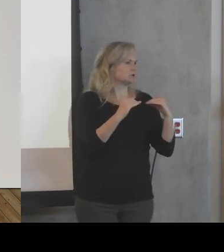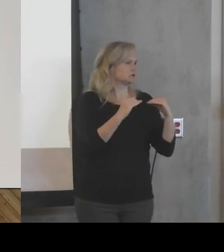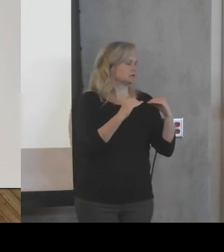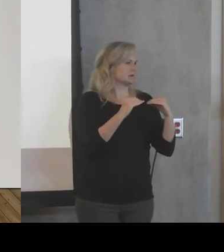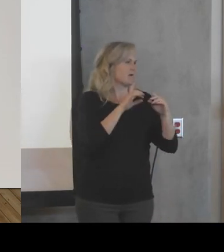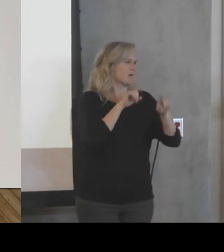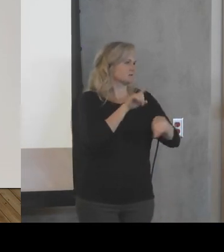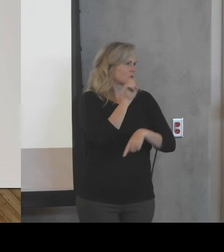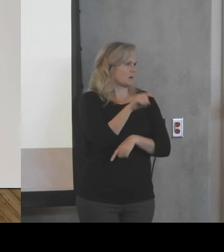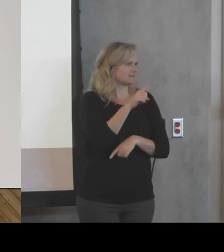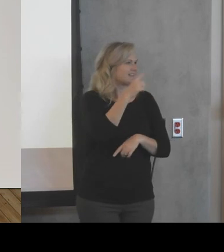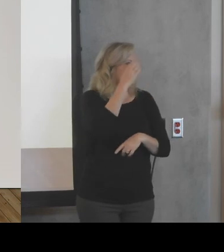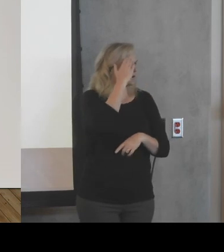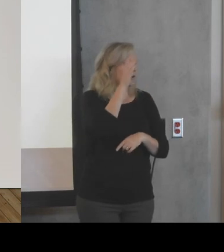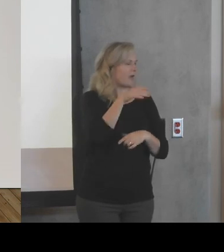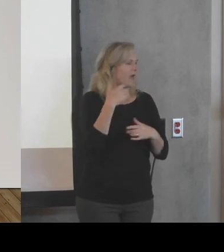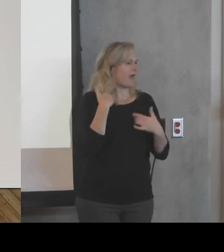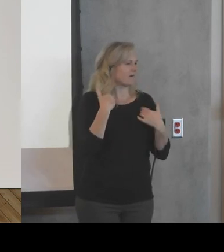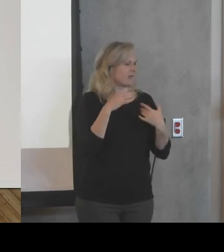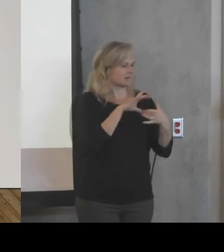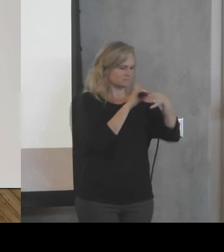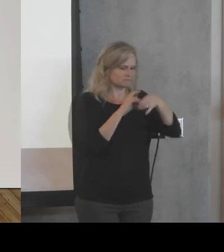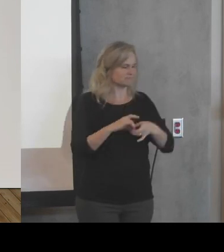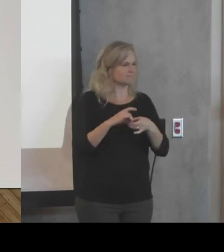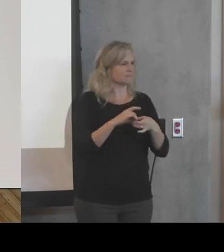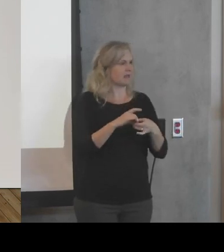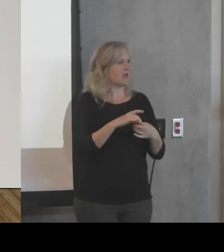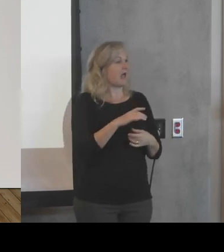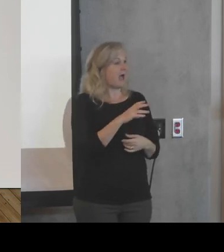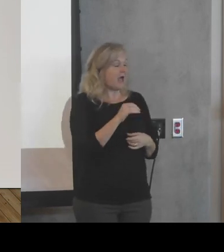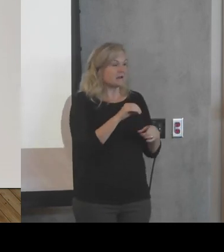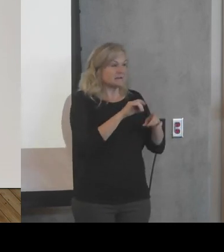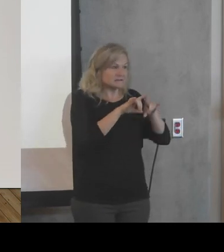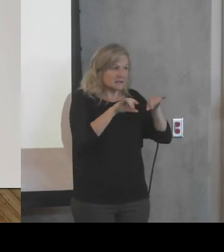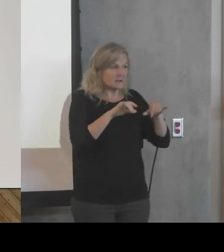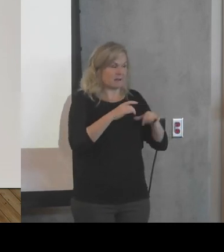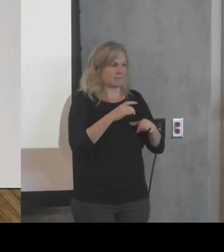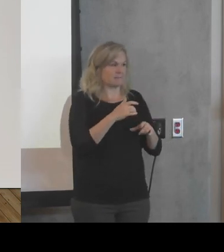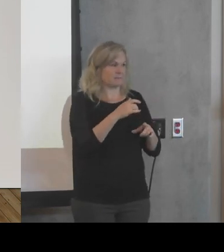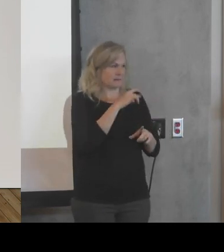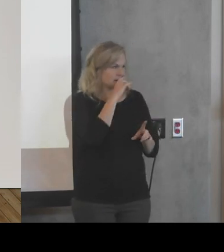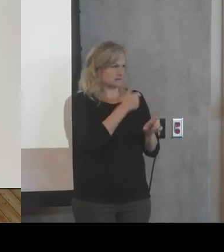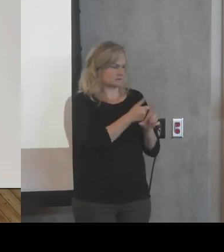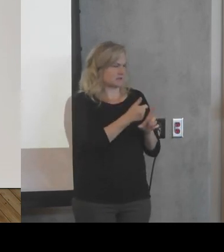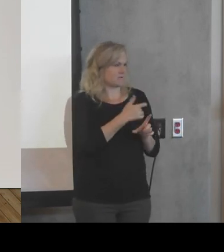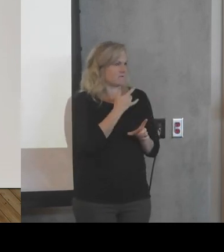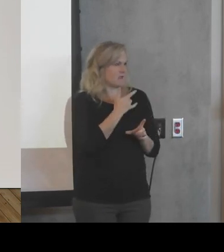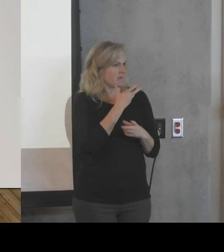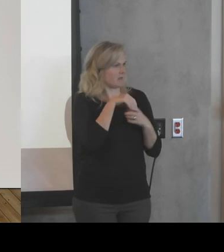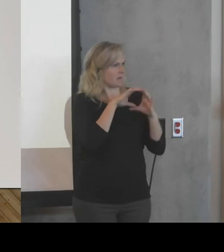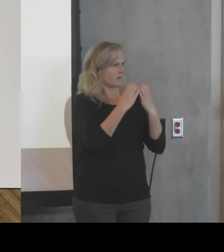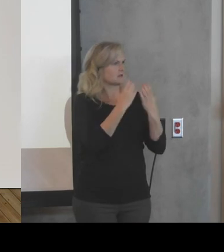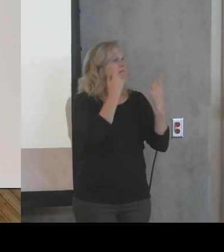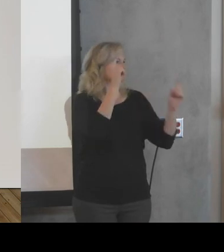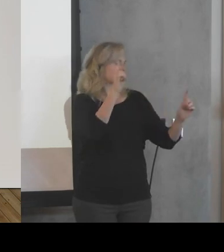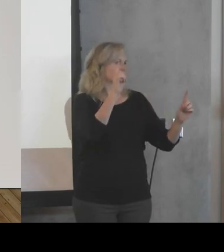it lets the kids feel really, really successful in the classroom because they've already had a little bit of practice with